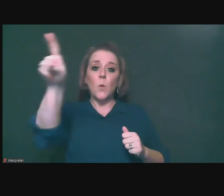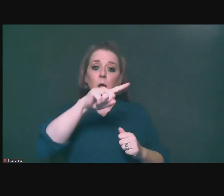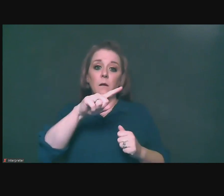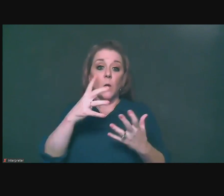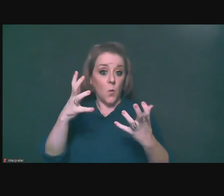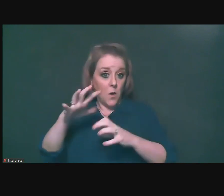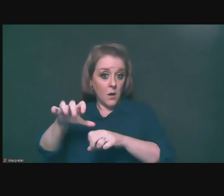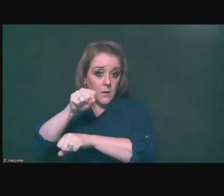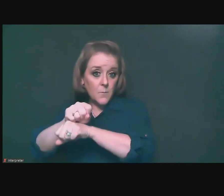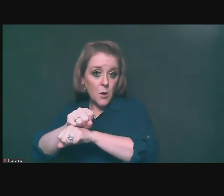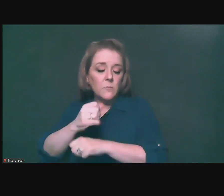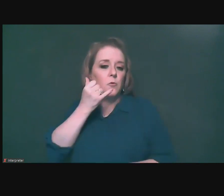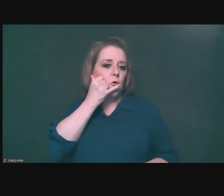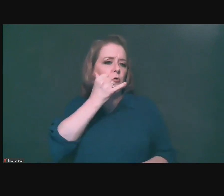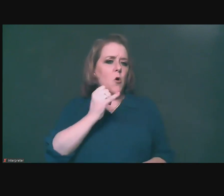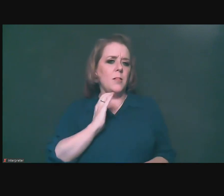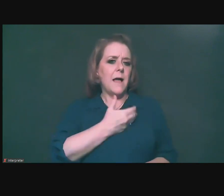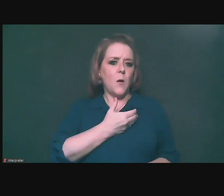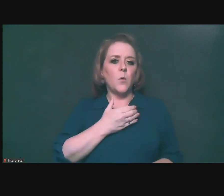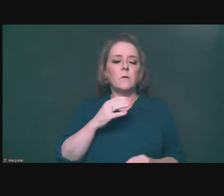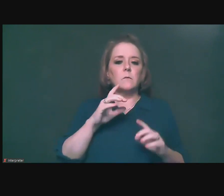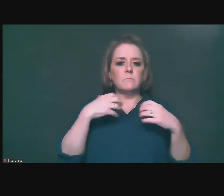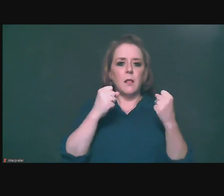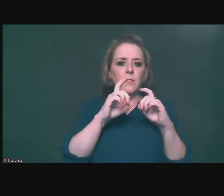clinic or call the health department at